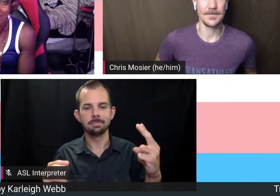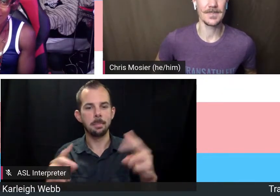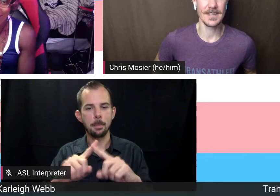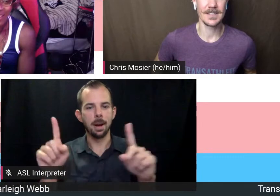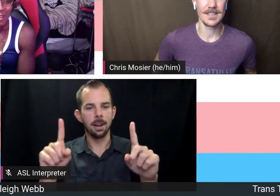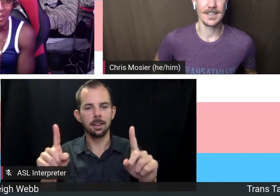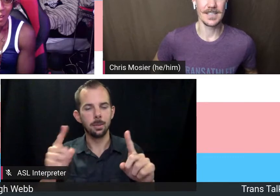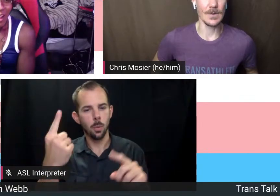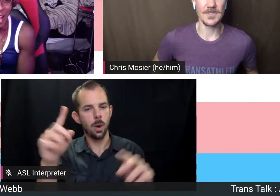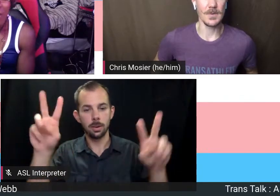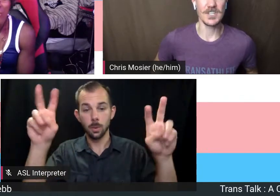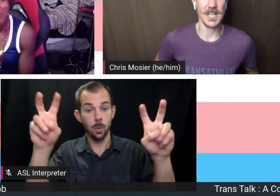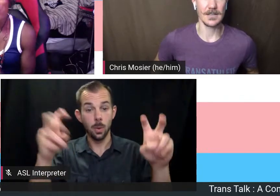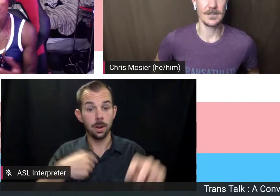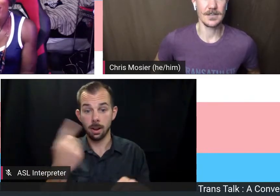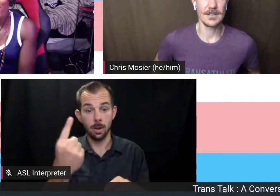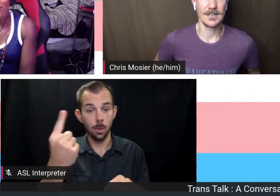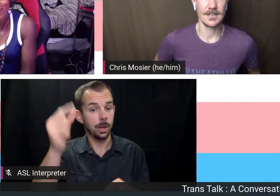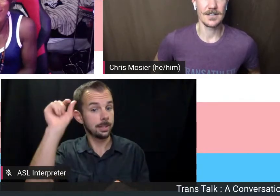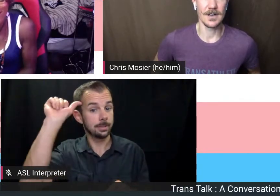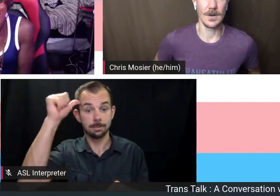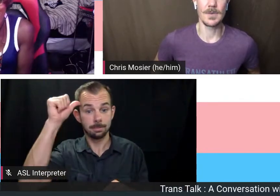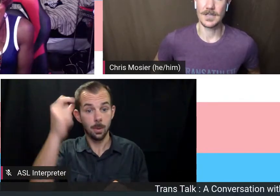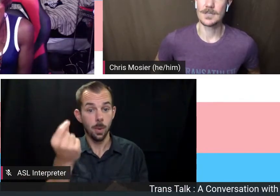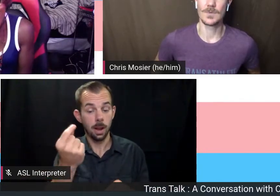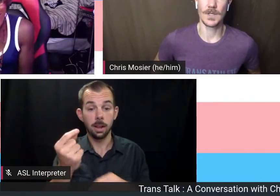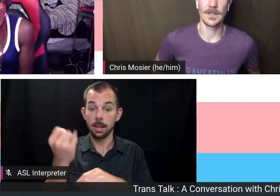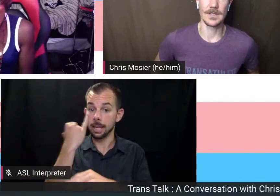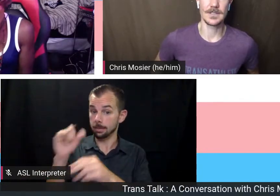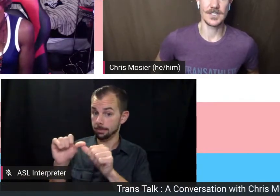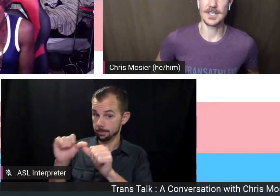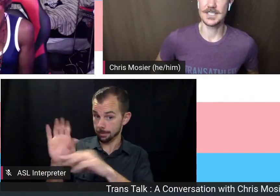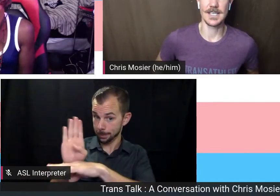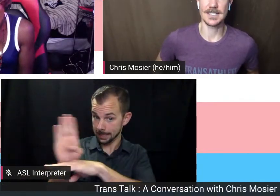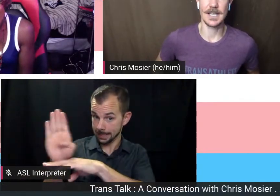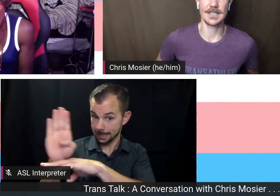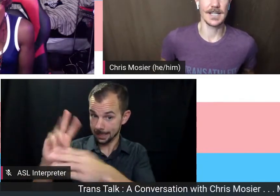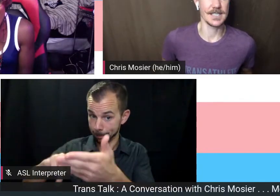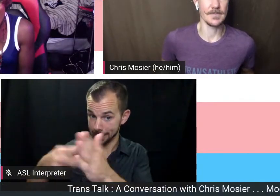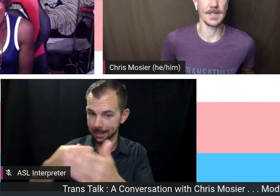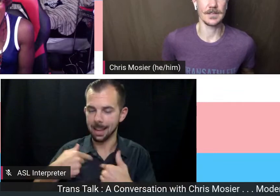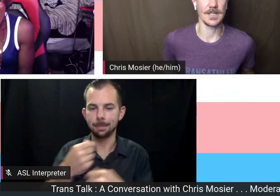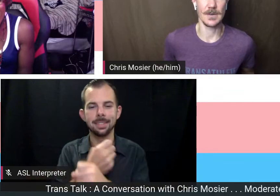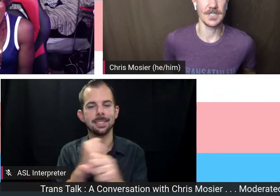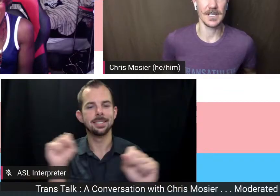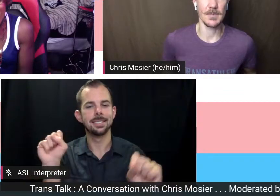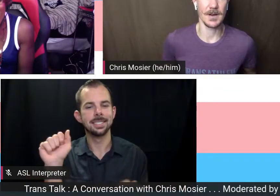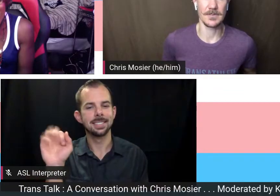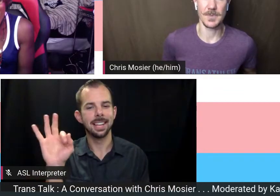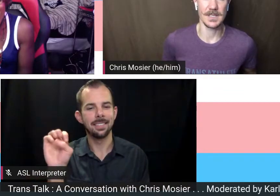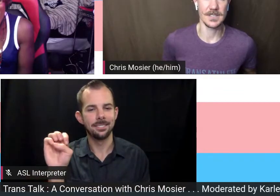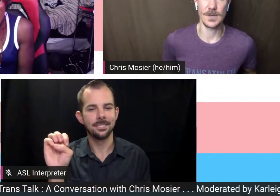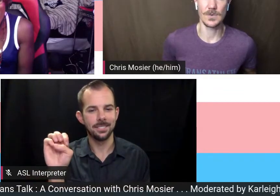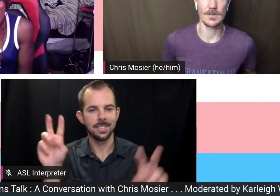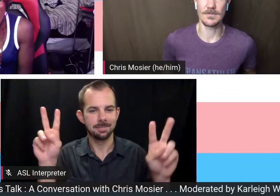yep. Yeah, it was very much how busy were you? Oh, I mean, really, it's exactly that same thing that I was talking about of being so